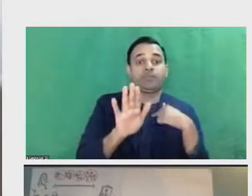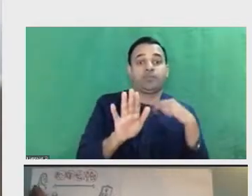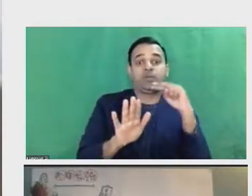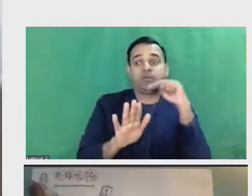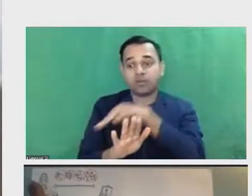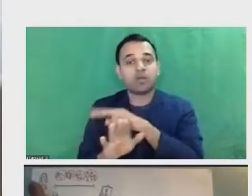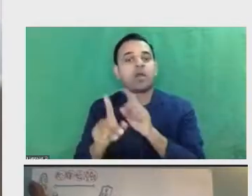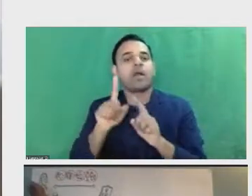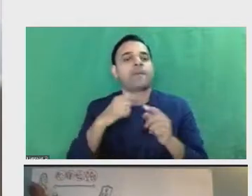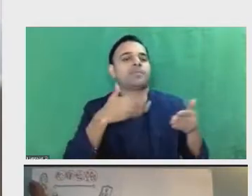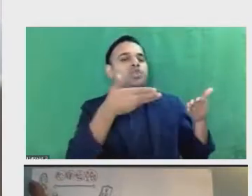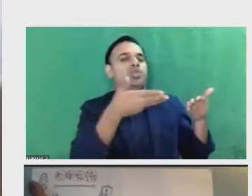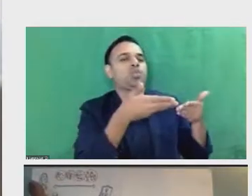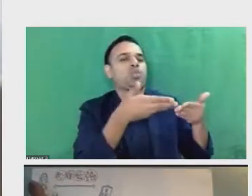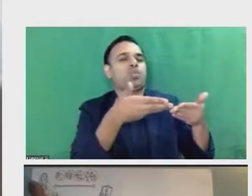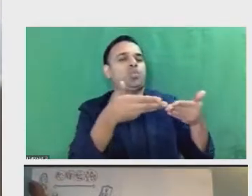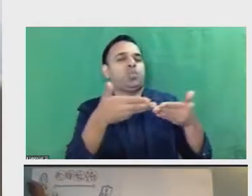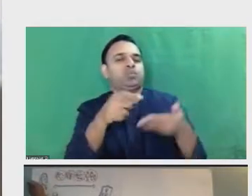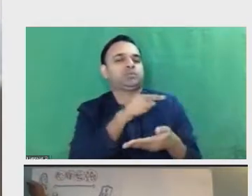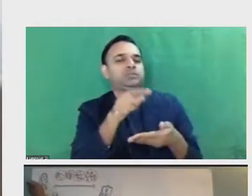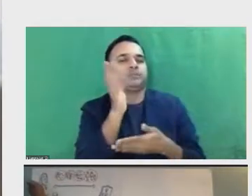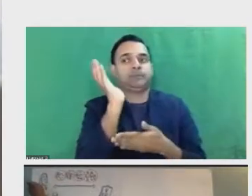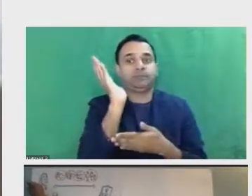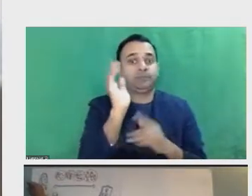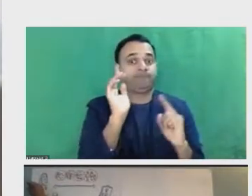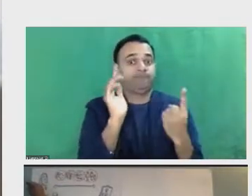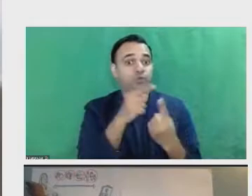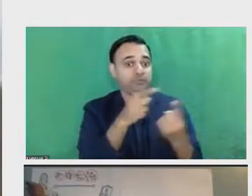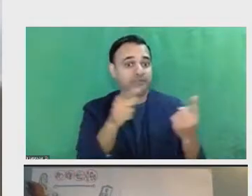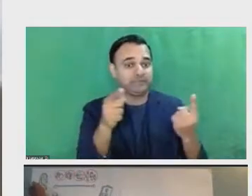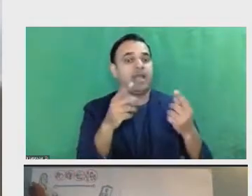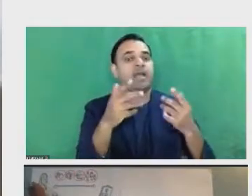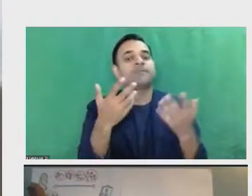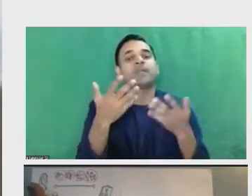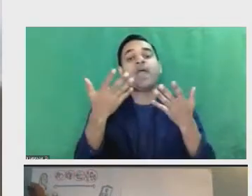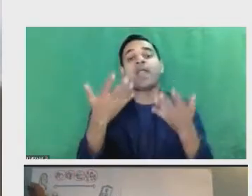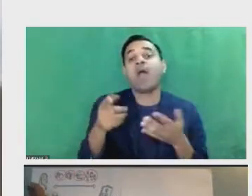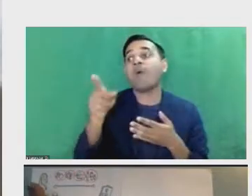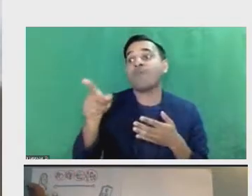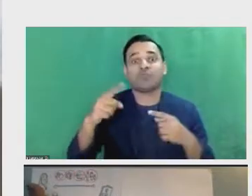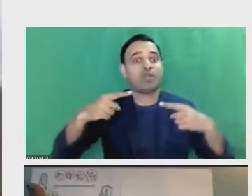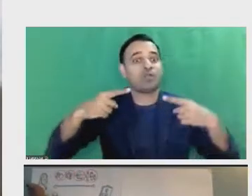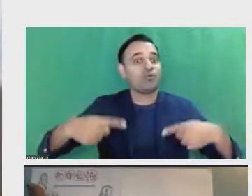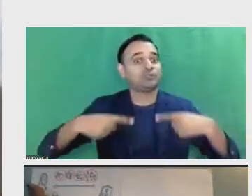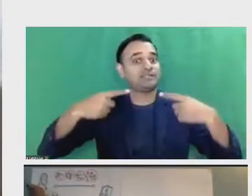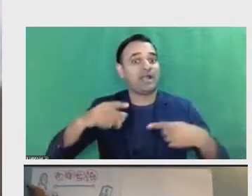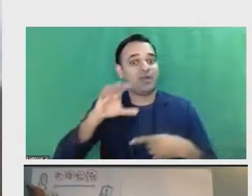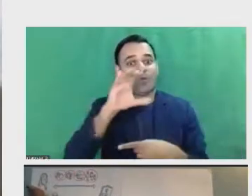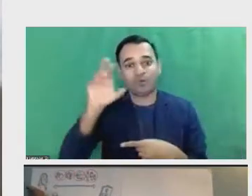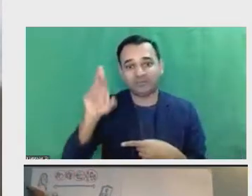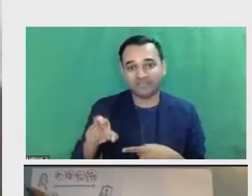Excellency Epsi Campbell-Barr. She is the first Black woman in Latin America to be elected Vice